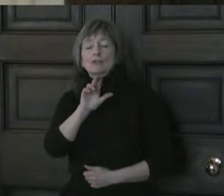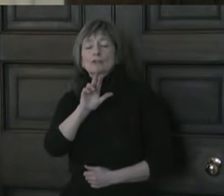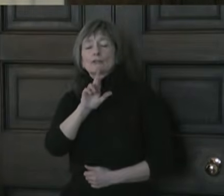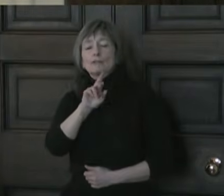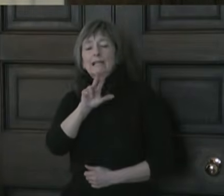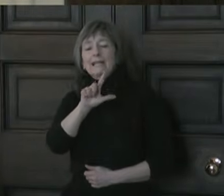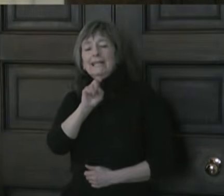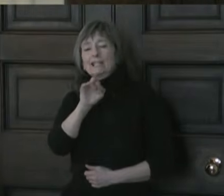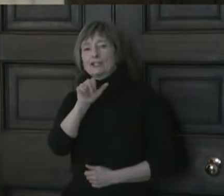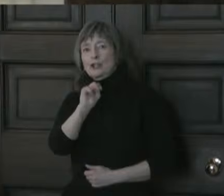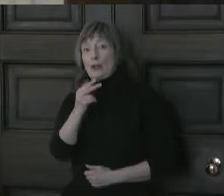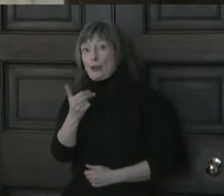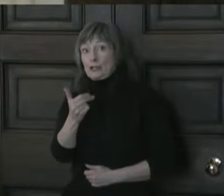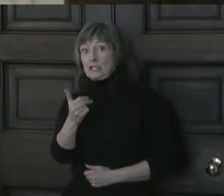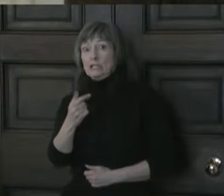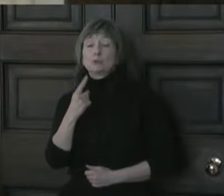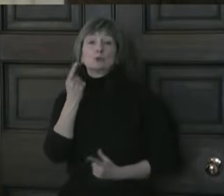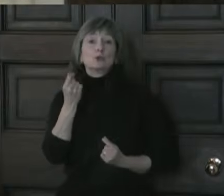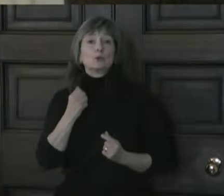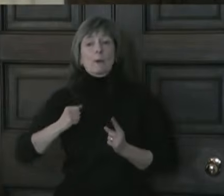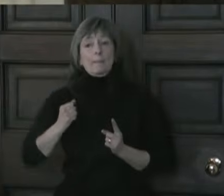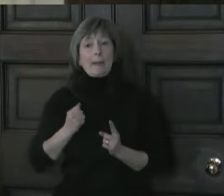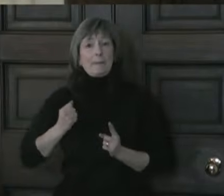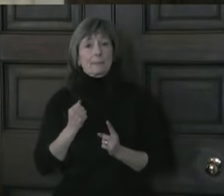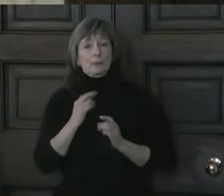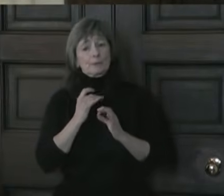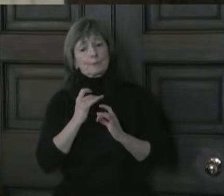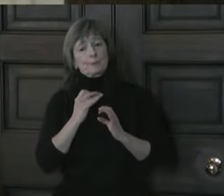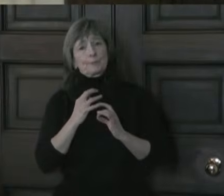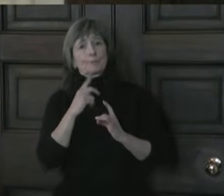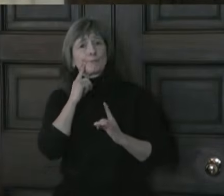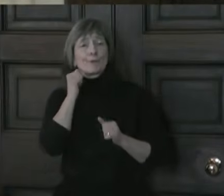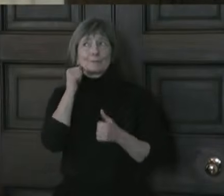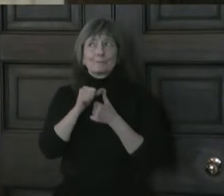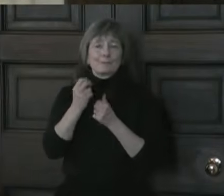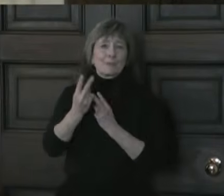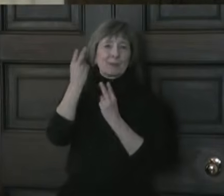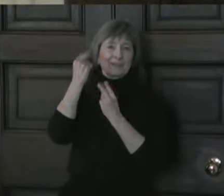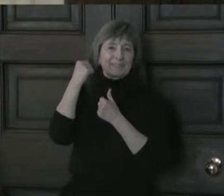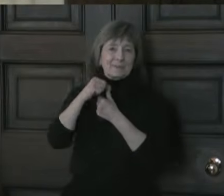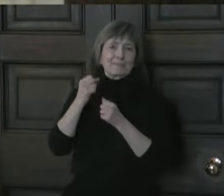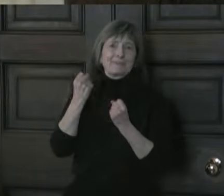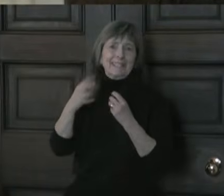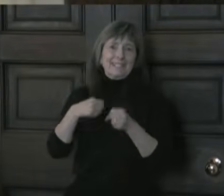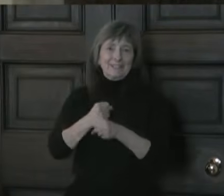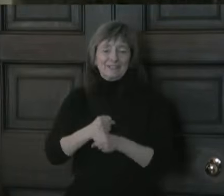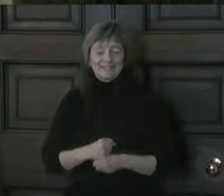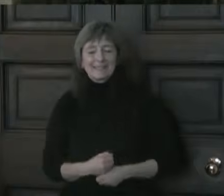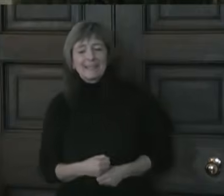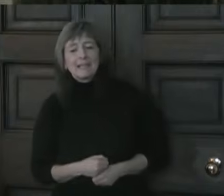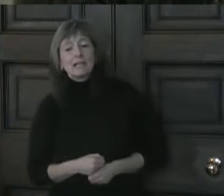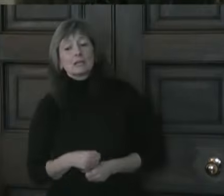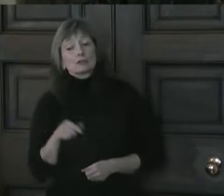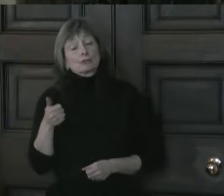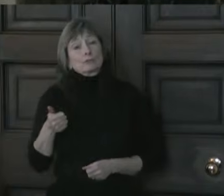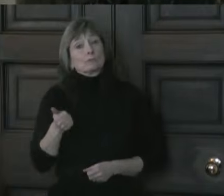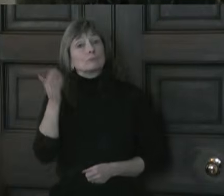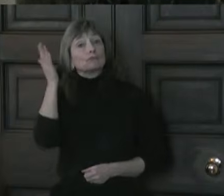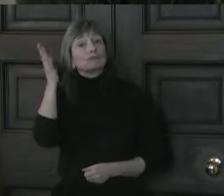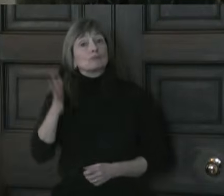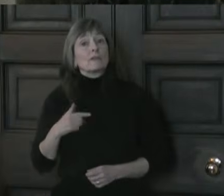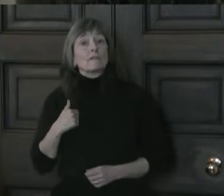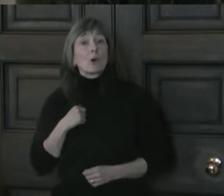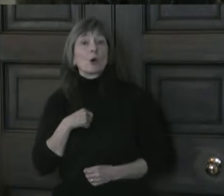the bagpiper for Remembrance Day ceremonies and other community events. She is a presenter for Quilts of